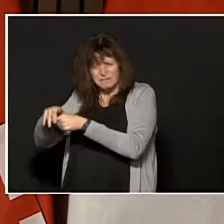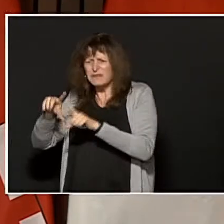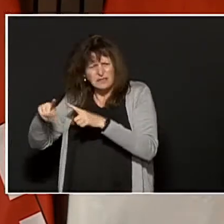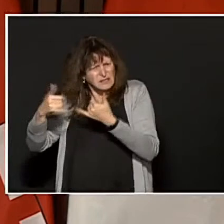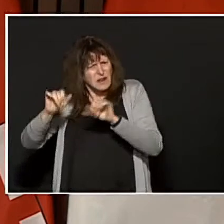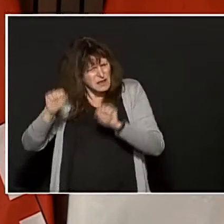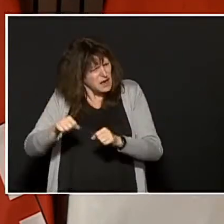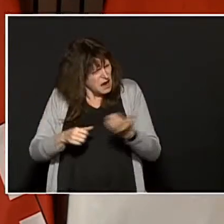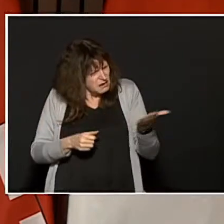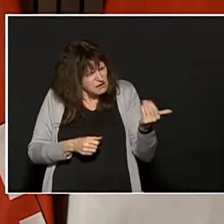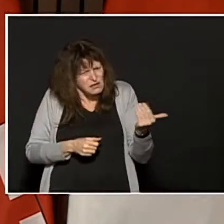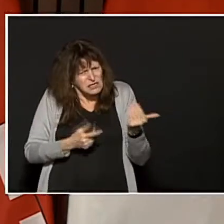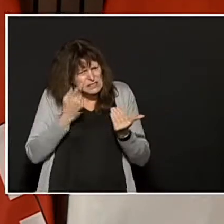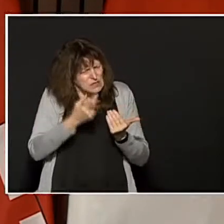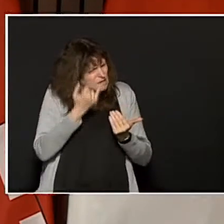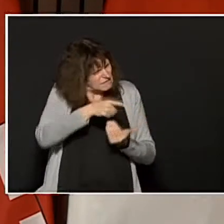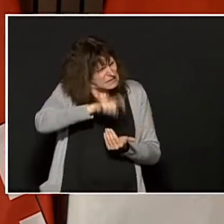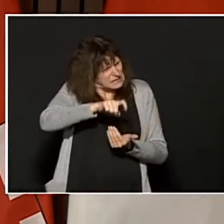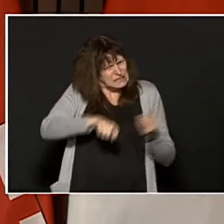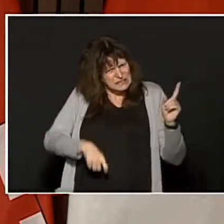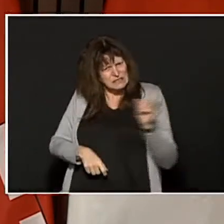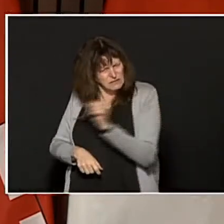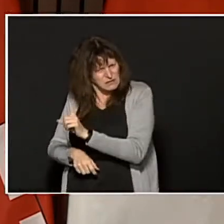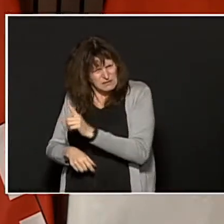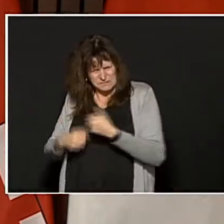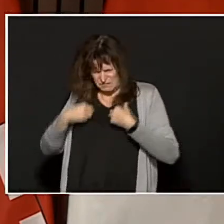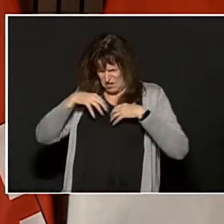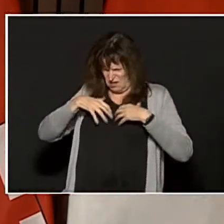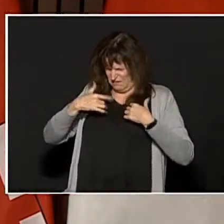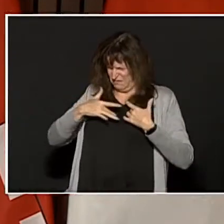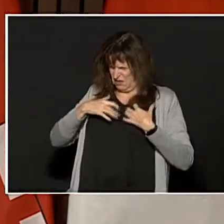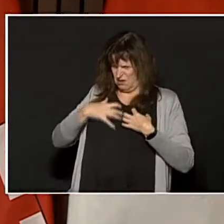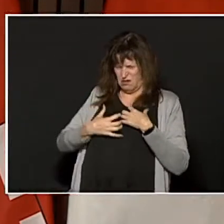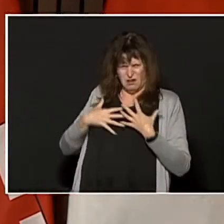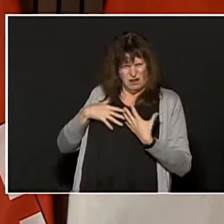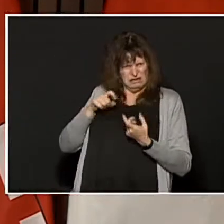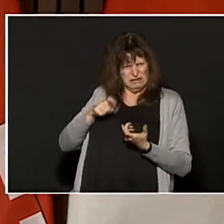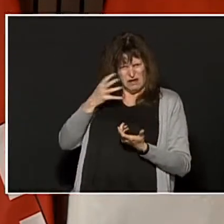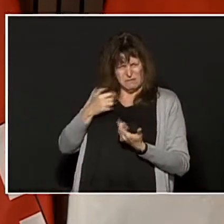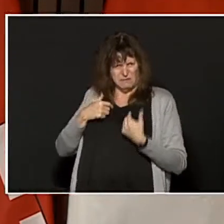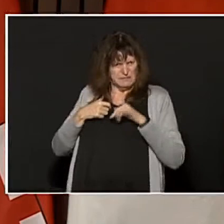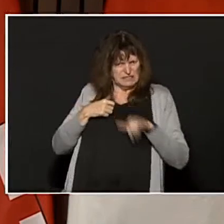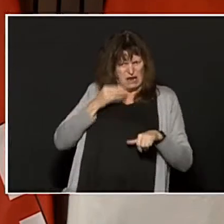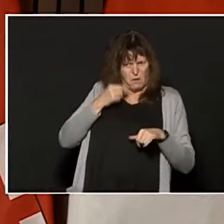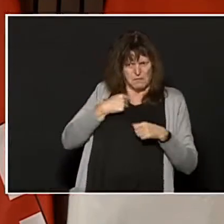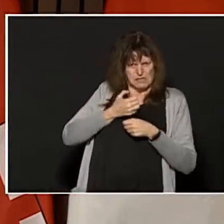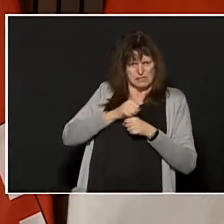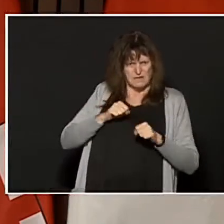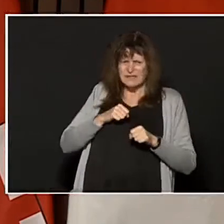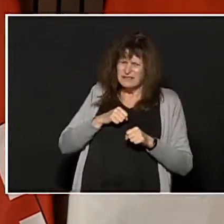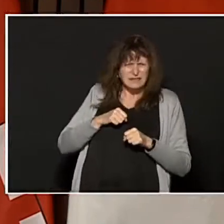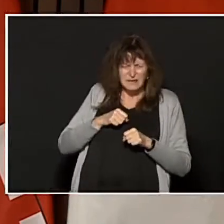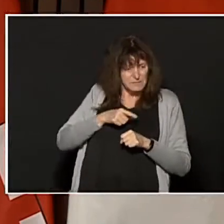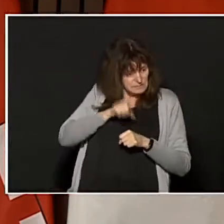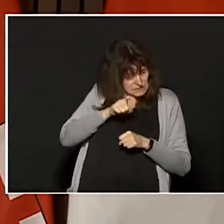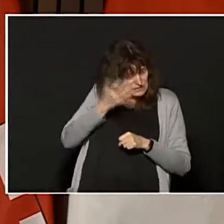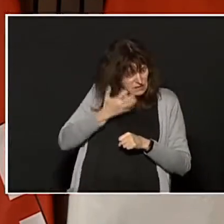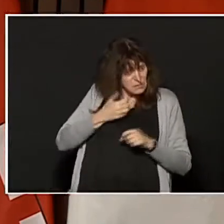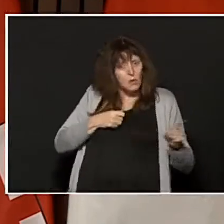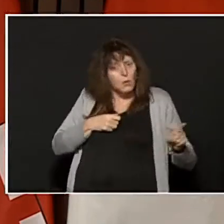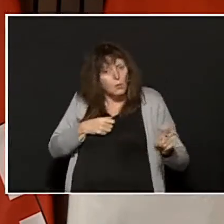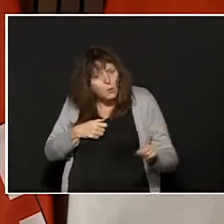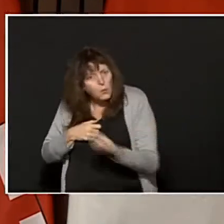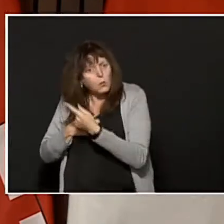it's not safer to stay at home when you need help, even now. If you need a hospital, please get to a hospital. With all